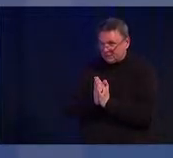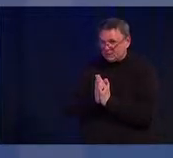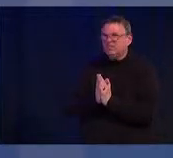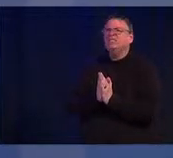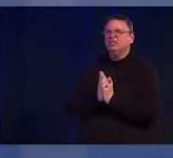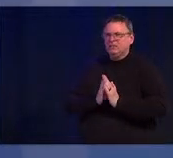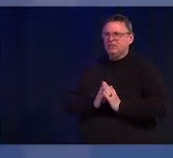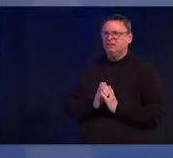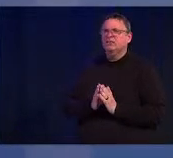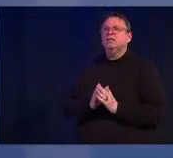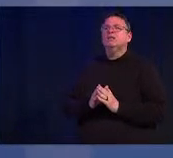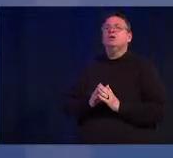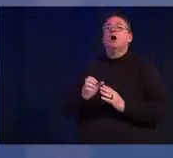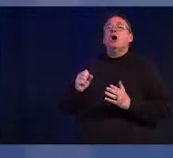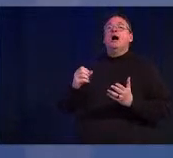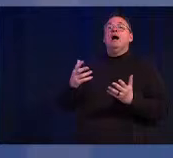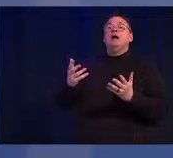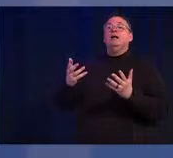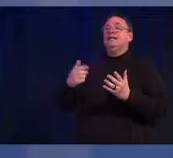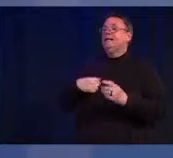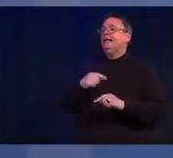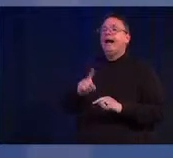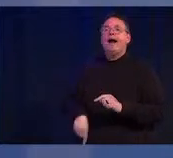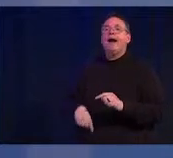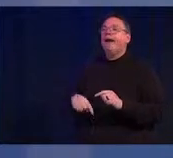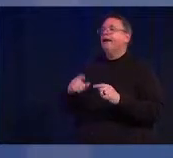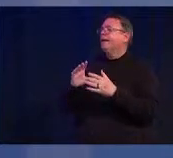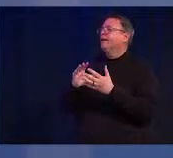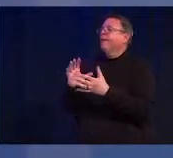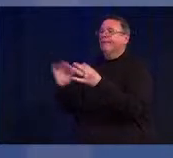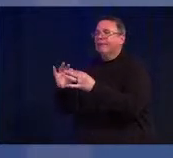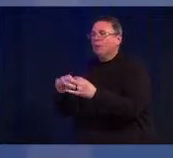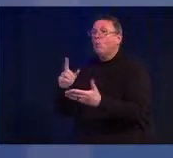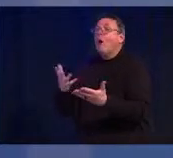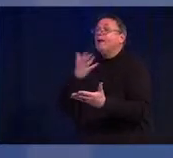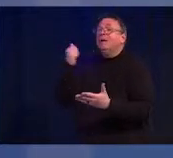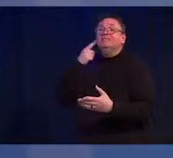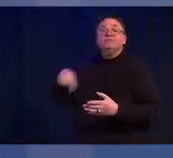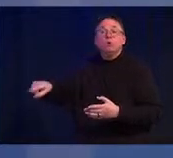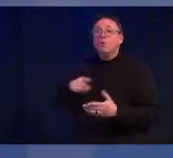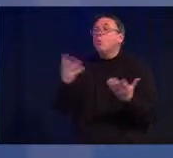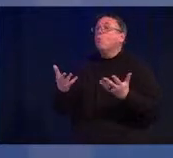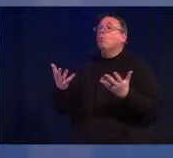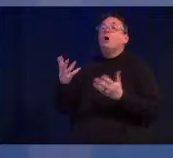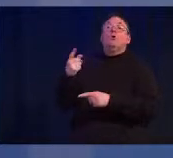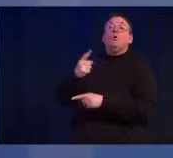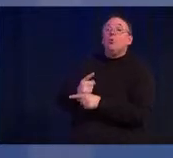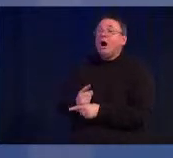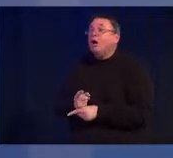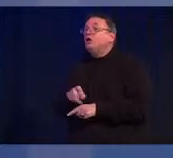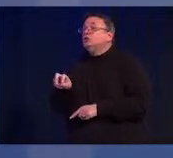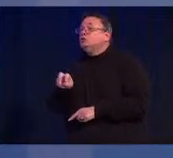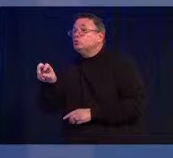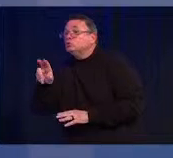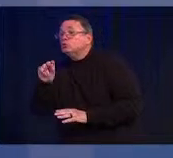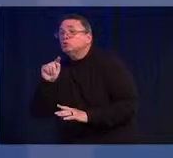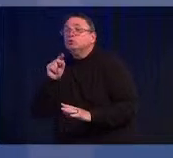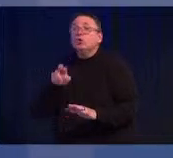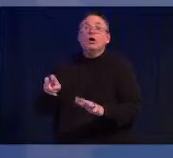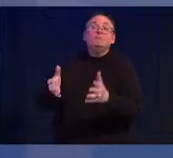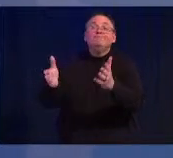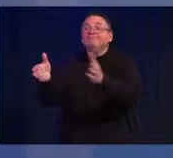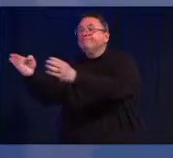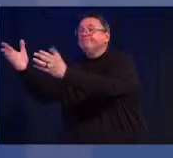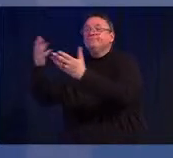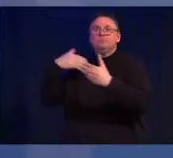I can't tell you what's best for you. I can't tell you what the right path is to put you on. That's